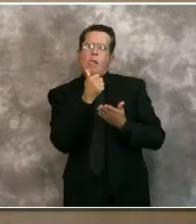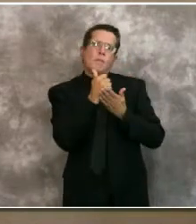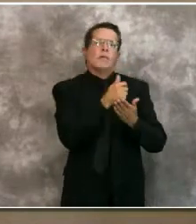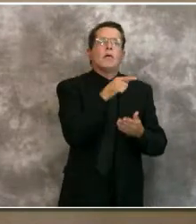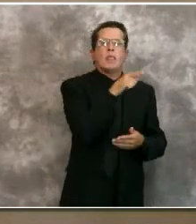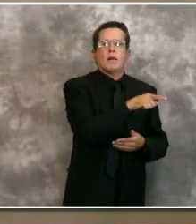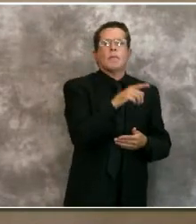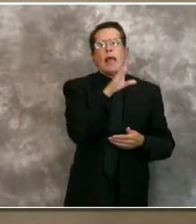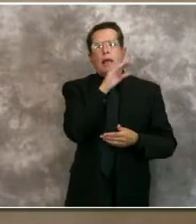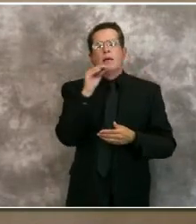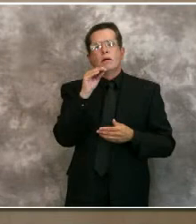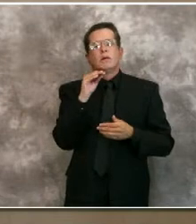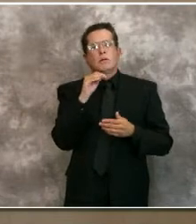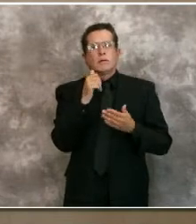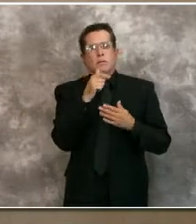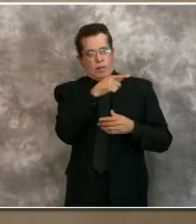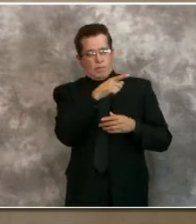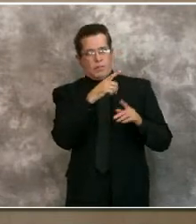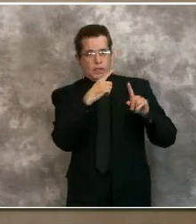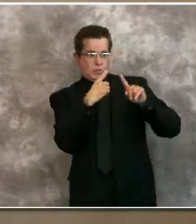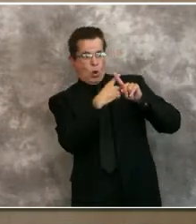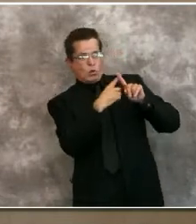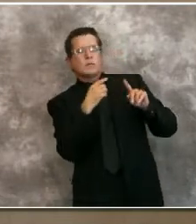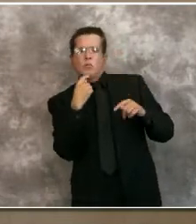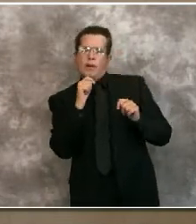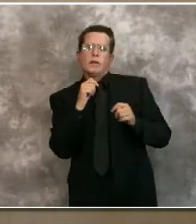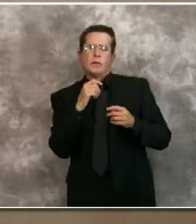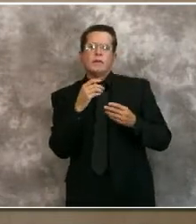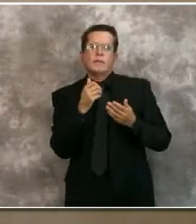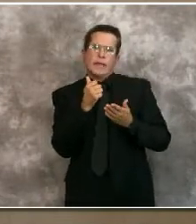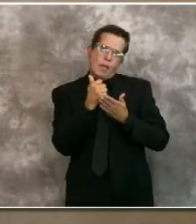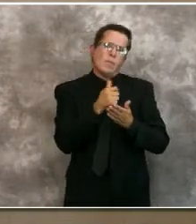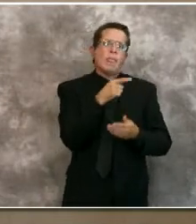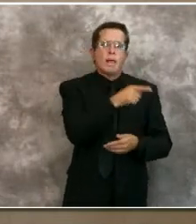have been exposed to those that have been confirmed to have COVID-19.